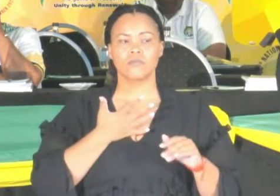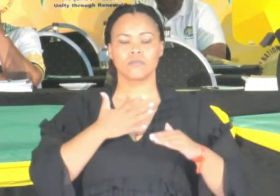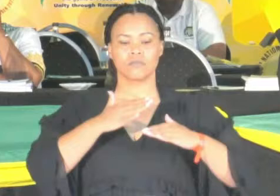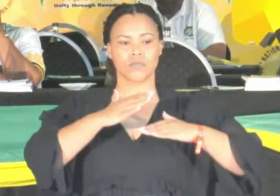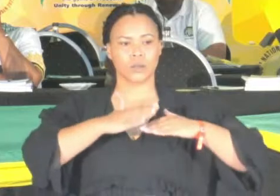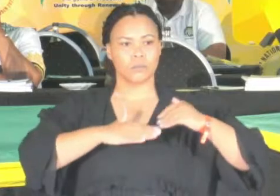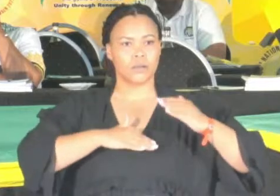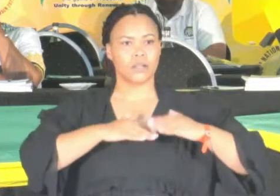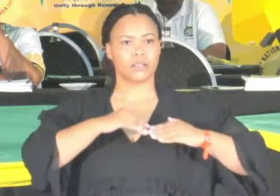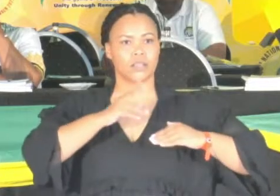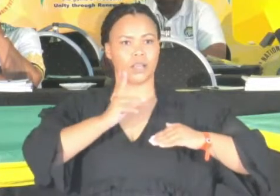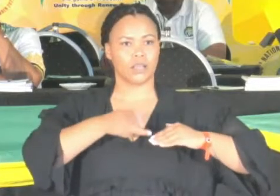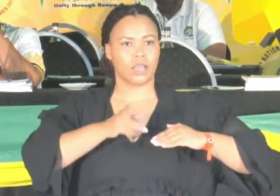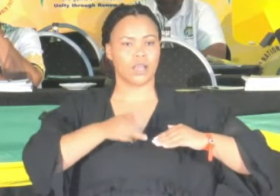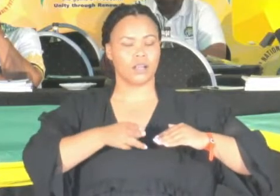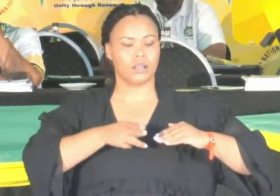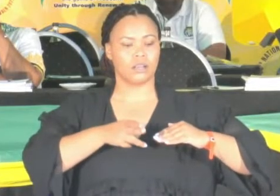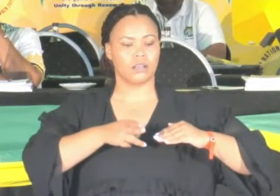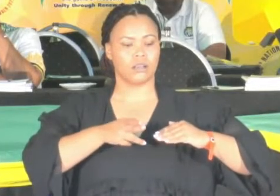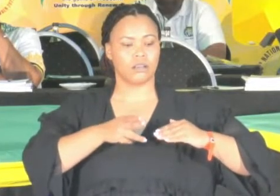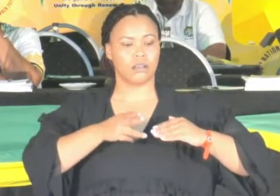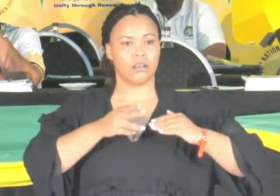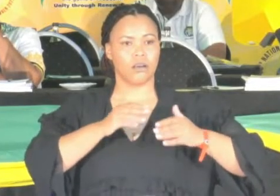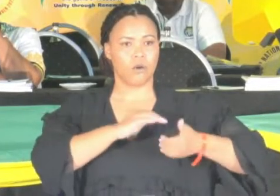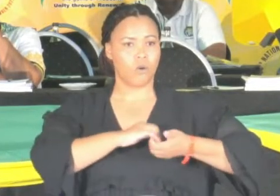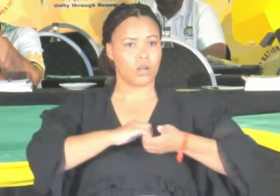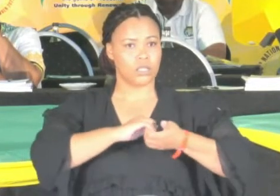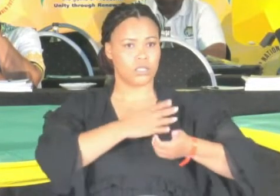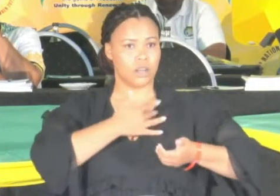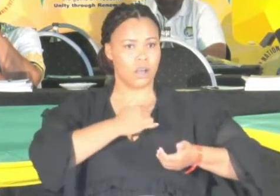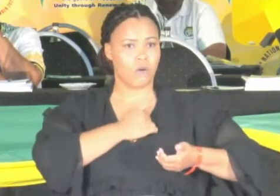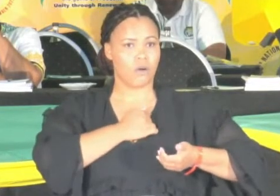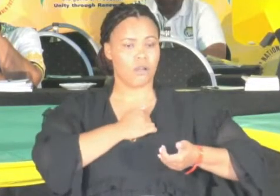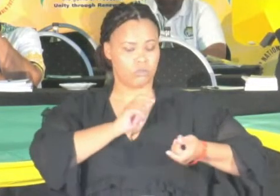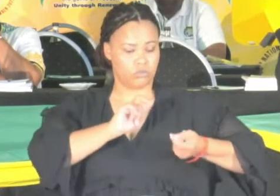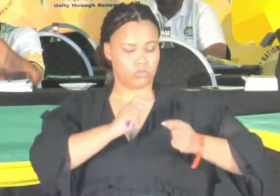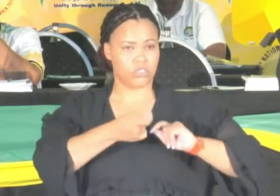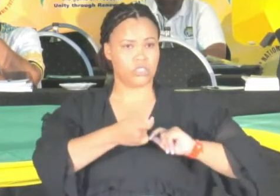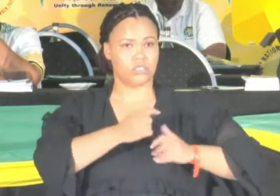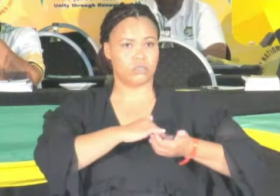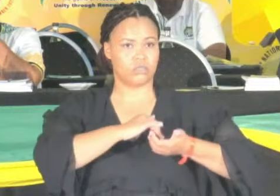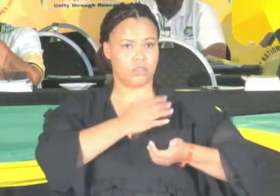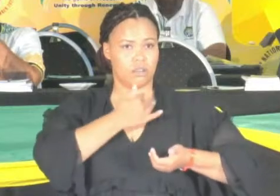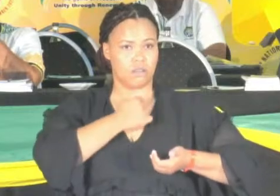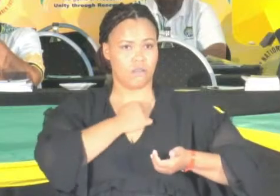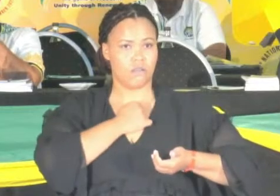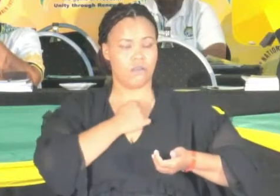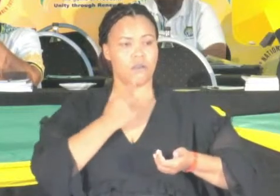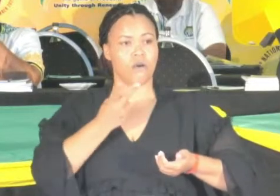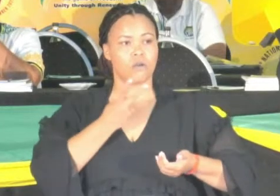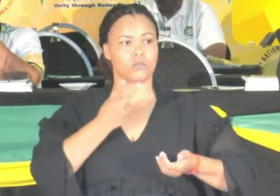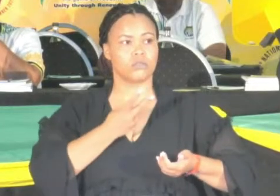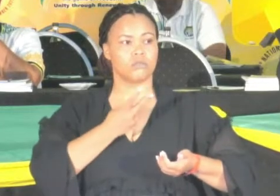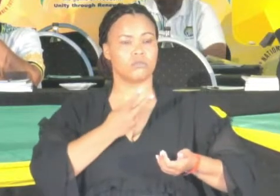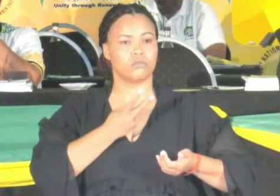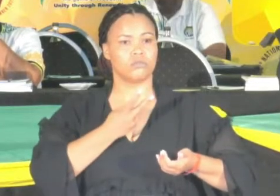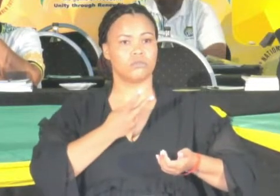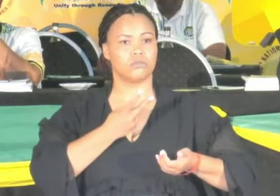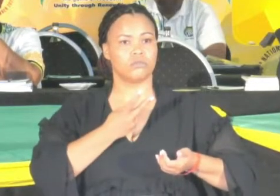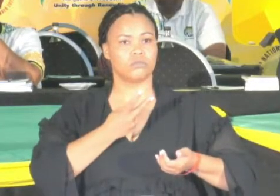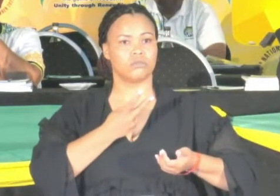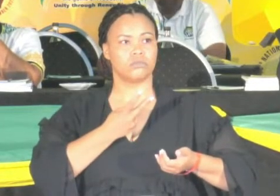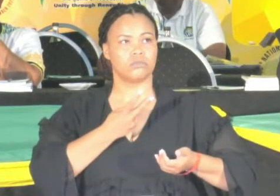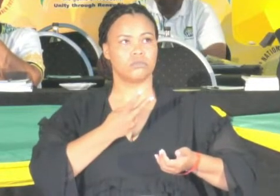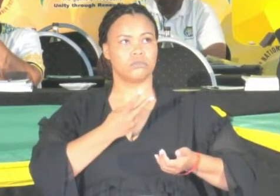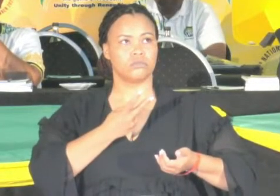rebuild our organization, but also a commitment to rebuild our